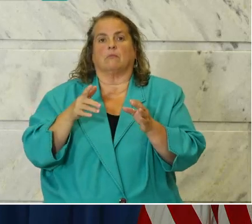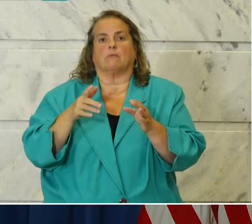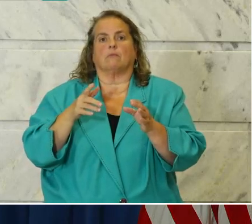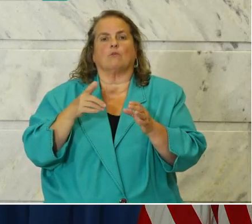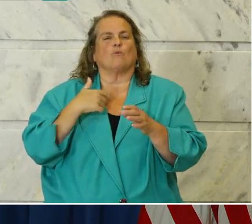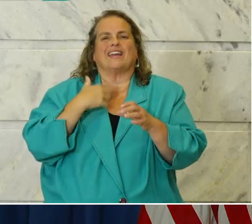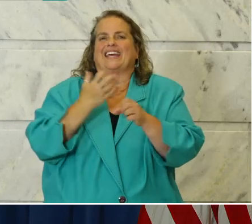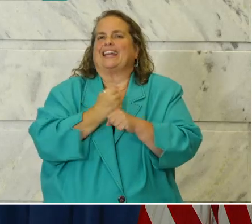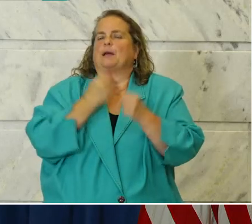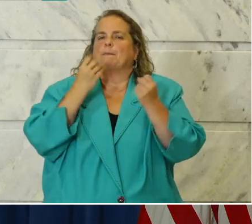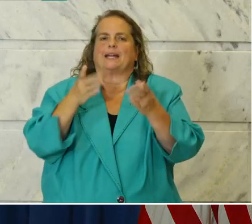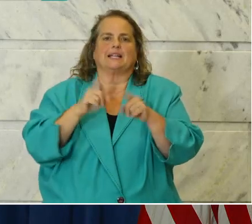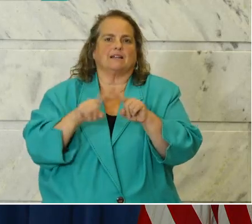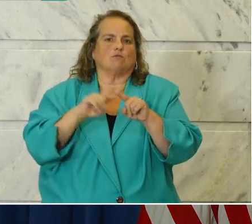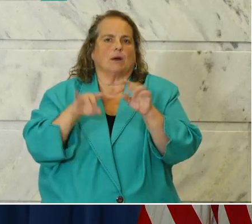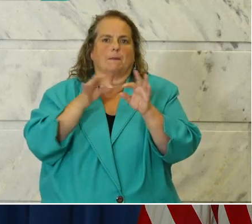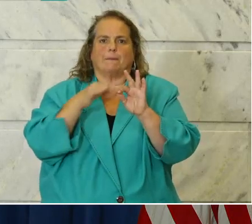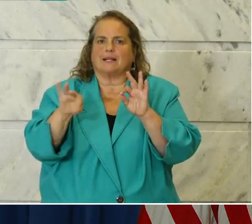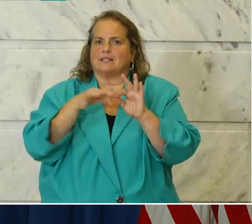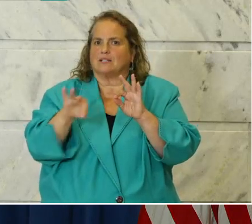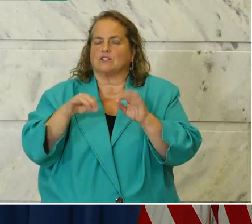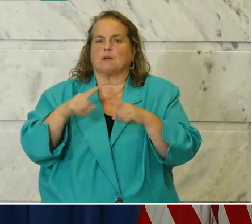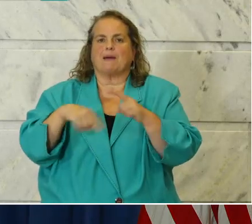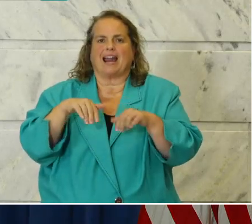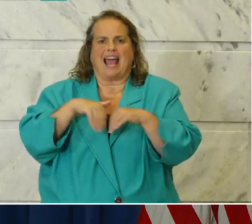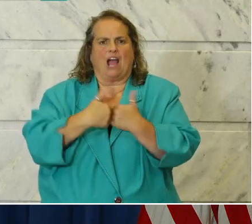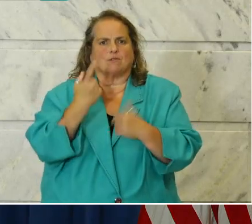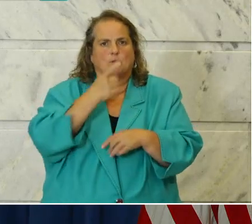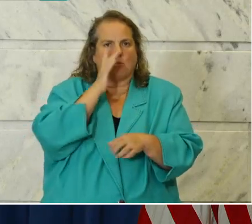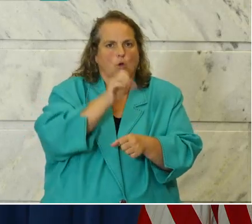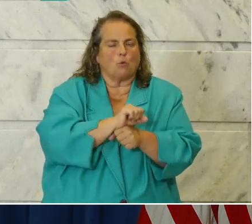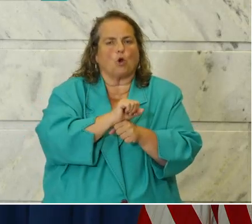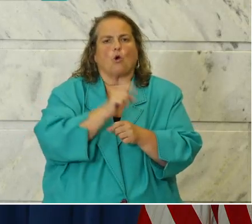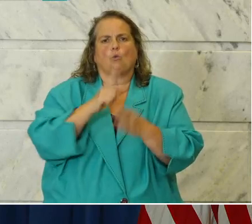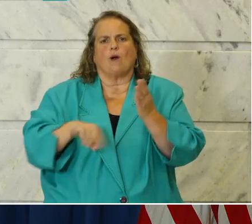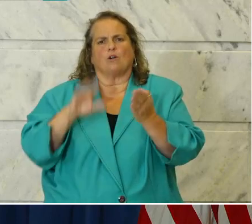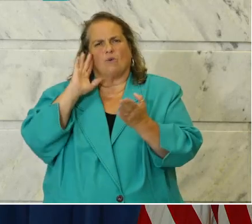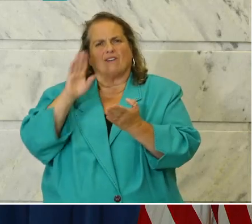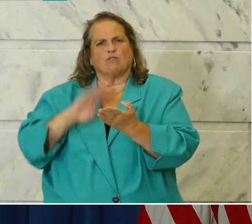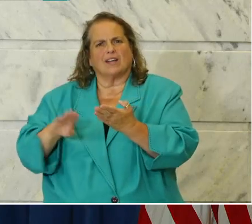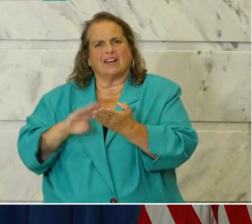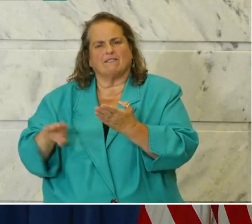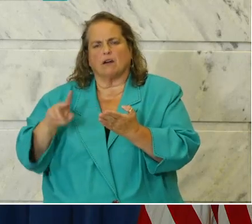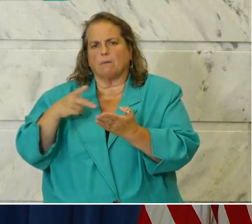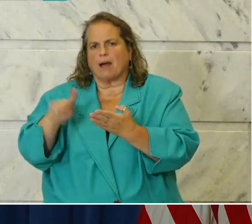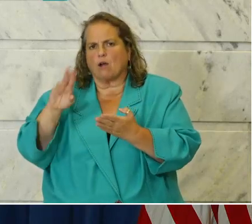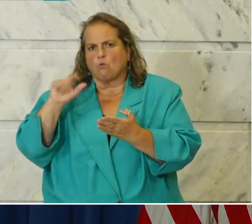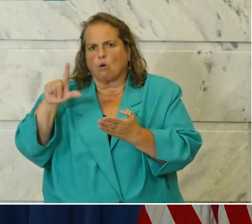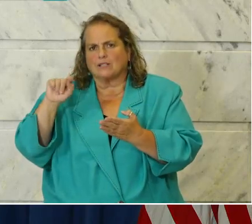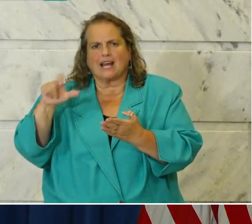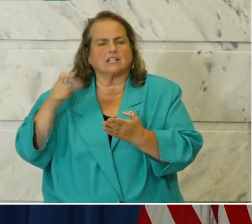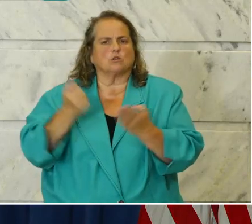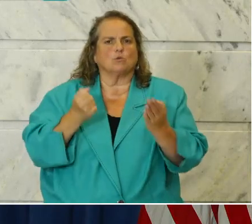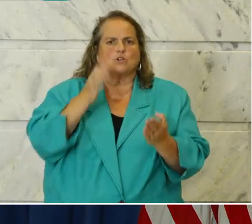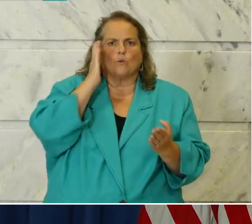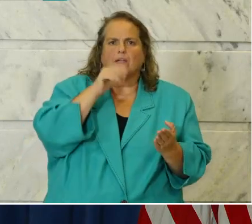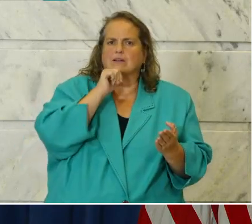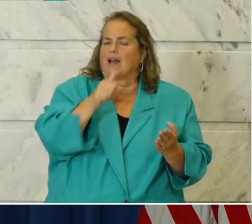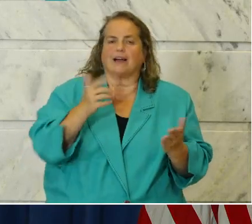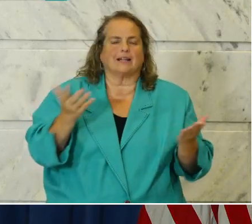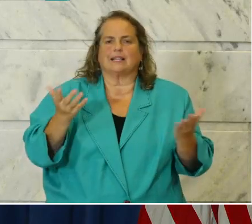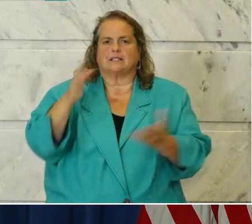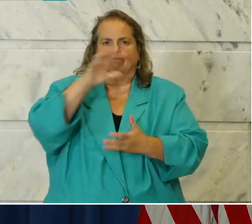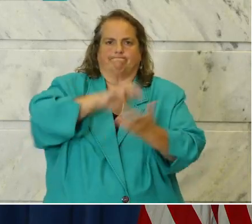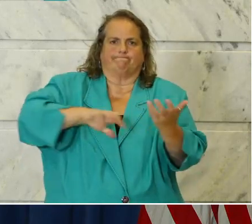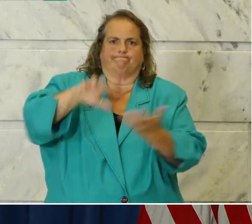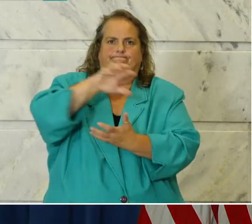different messages right now about how something would work and what would be forgivable and what wouldn't. I mean, we've heard everything from if